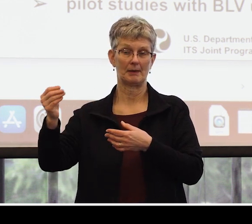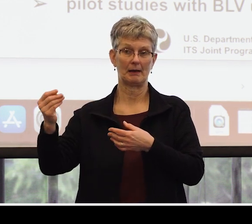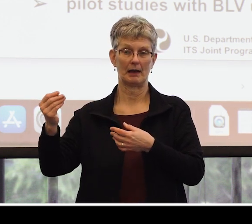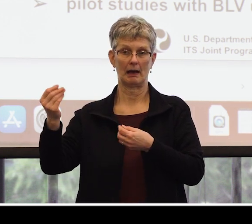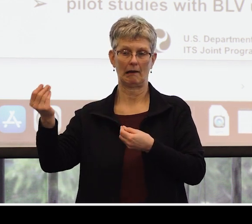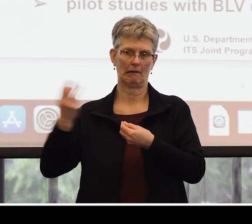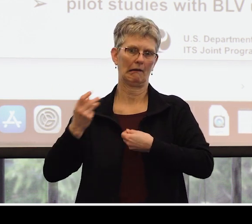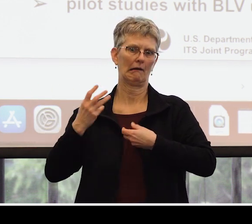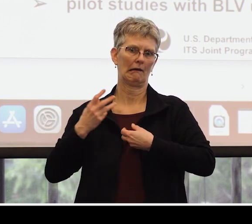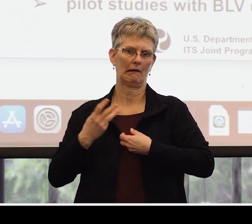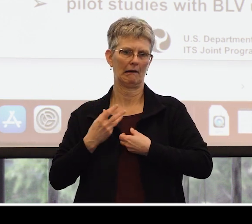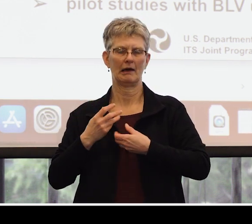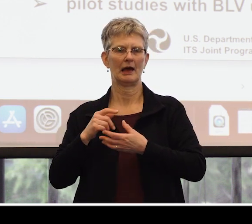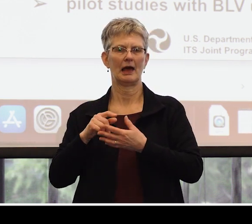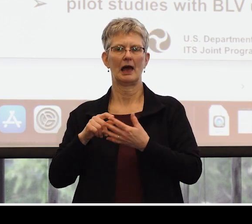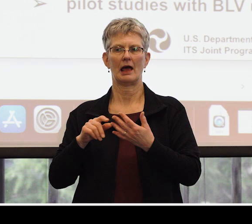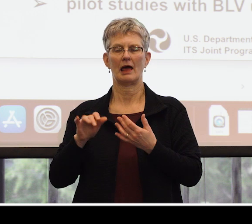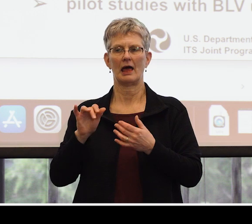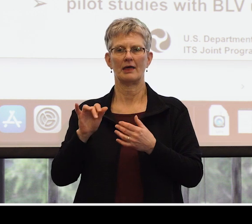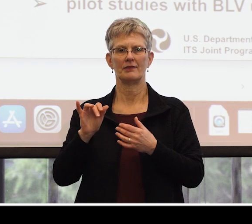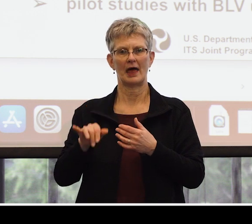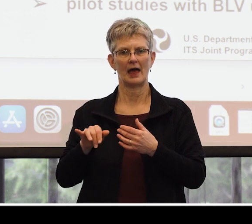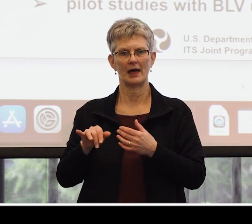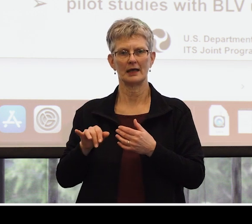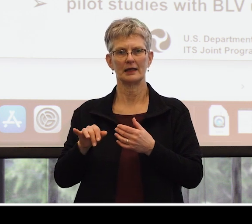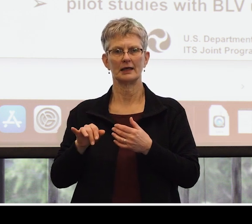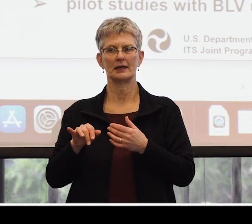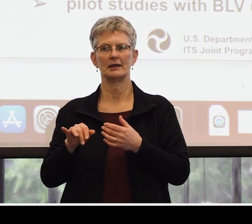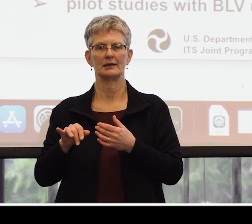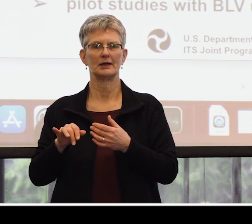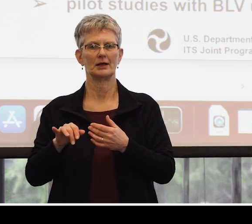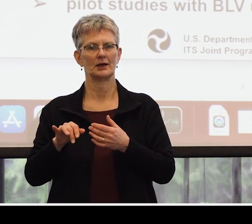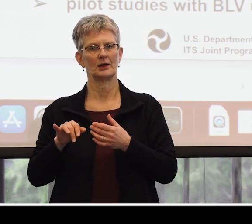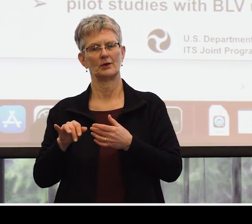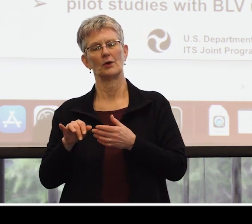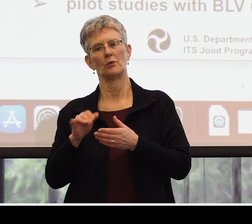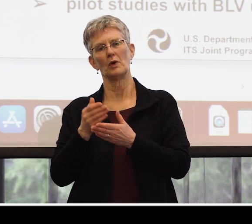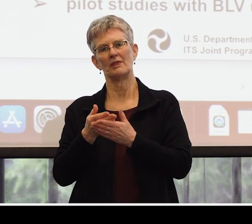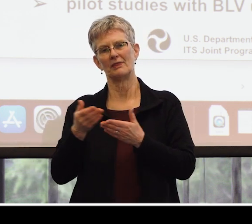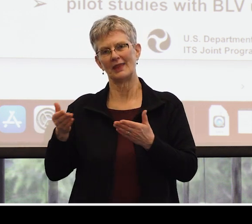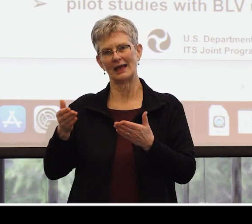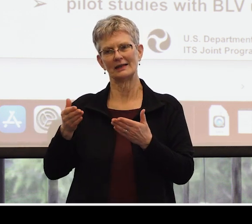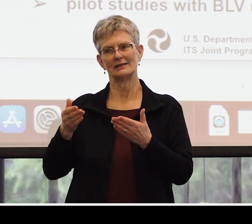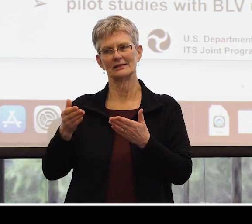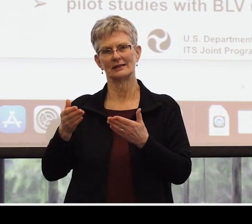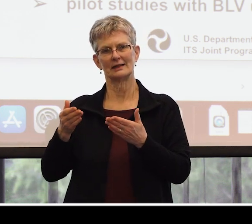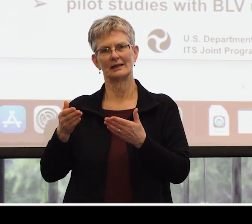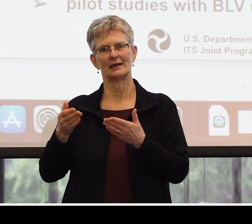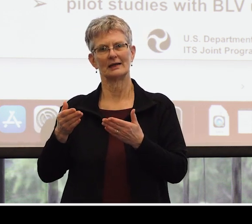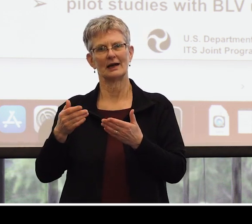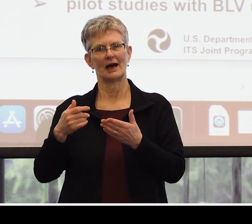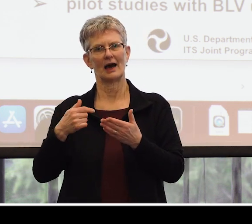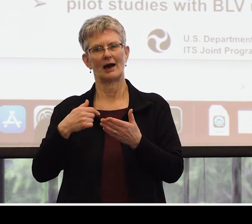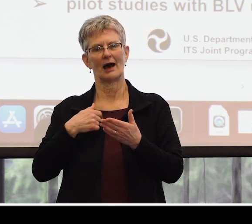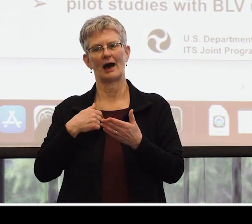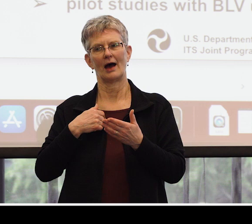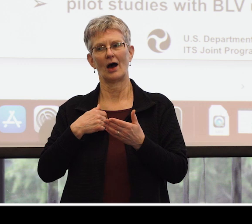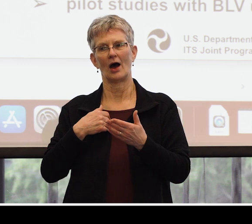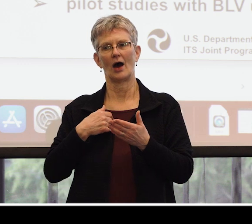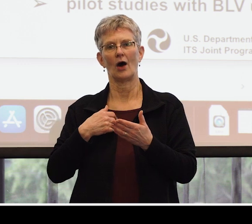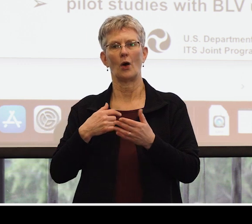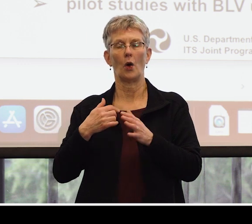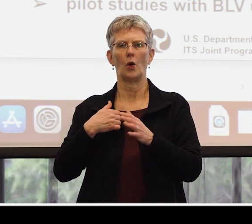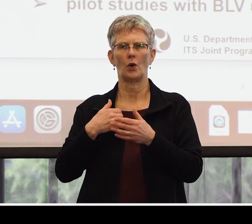There wasn't anything that I was doing except once or twice when I was just trying to save my phone from being